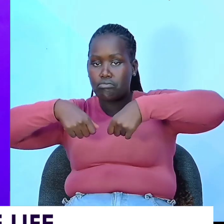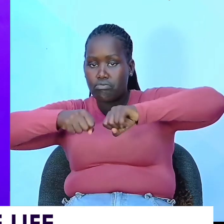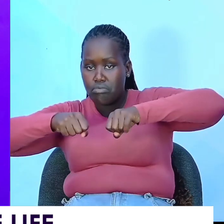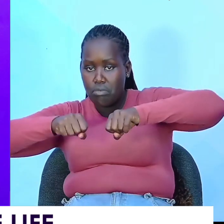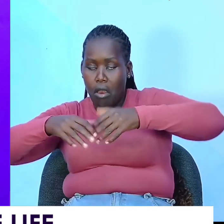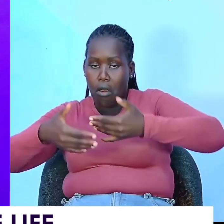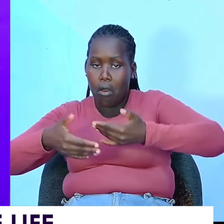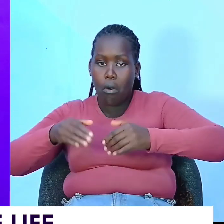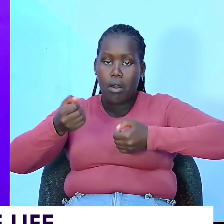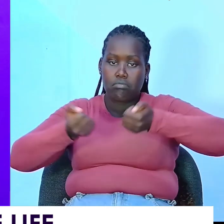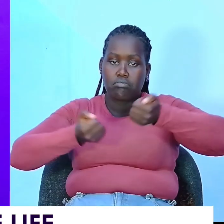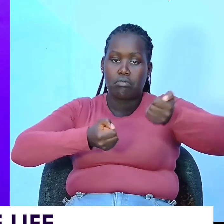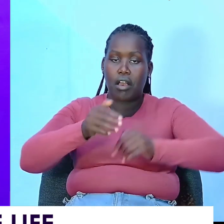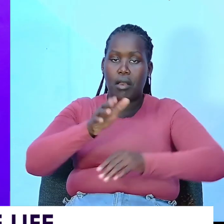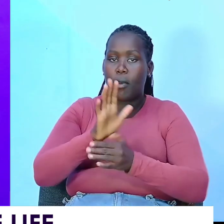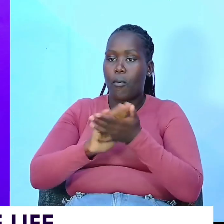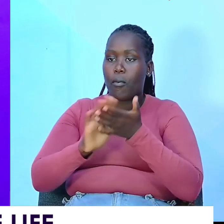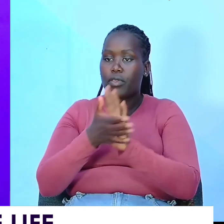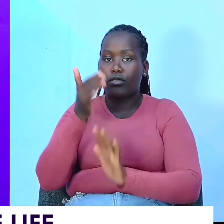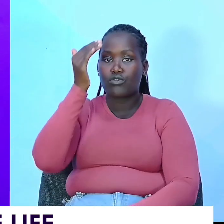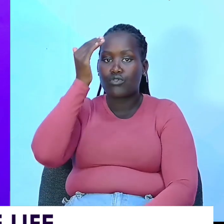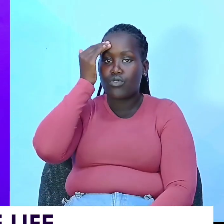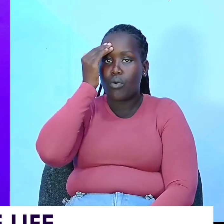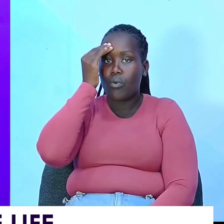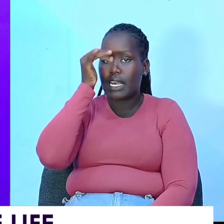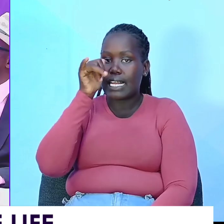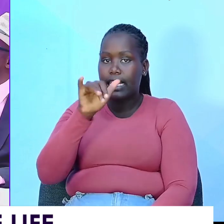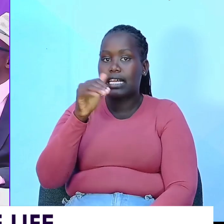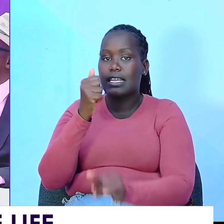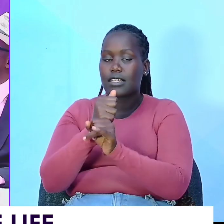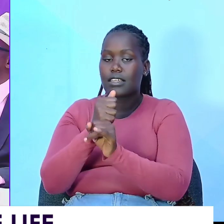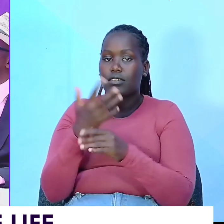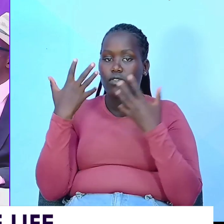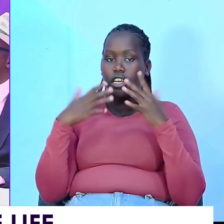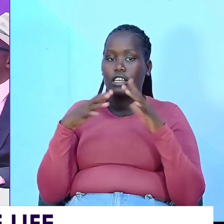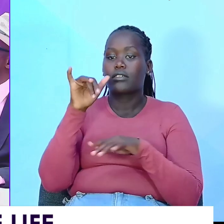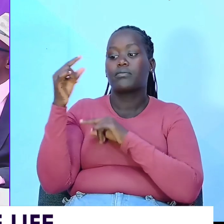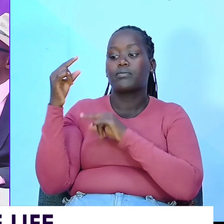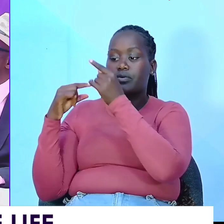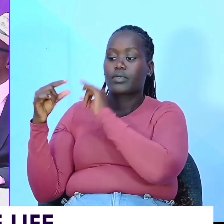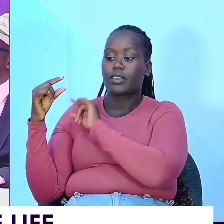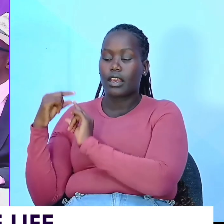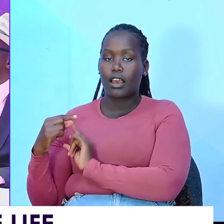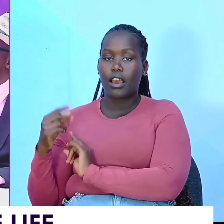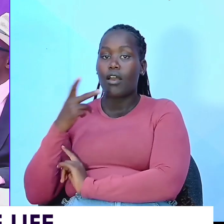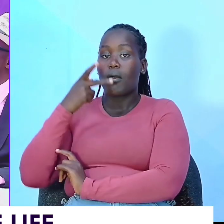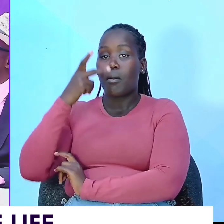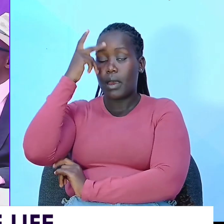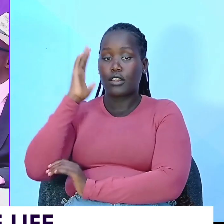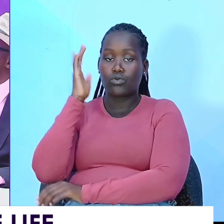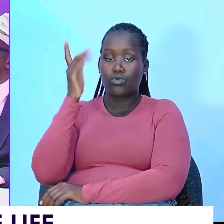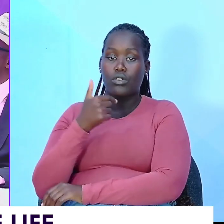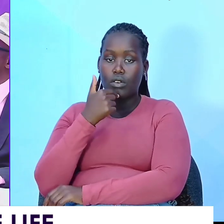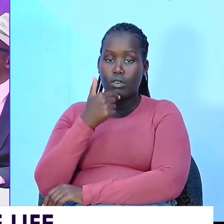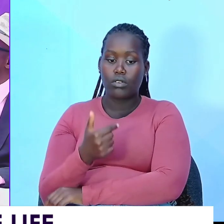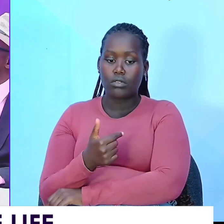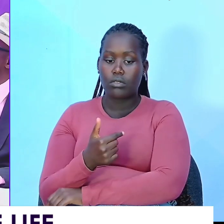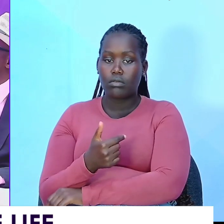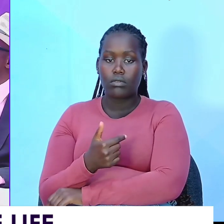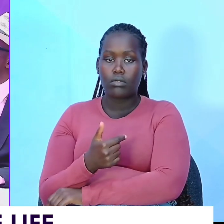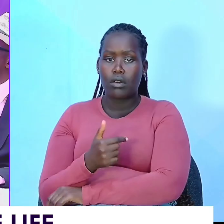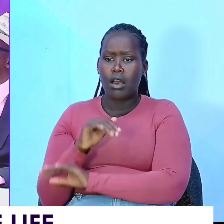car without you knowing they did it. True. That is the generation we are dealing with. And parents would tell you, how do we deal with